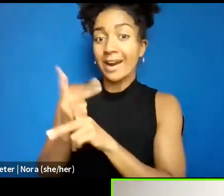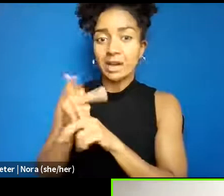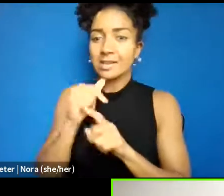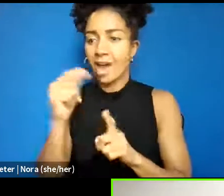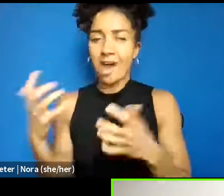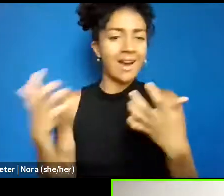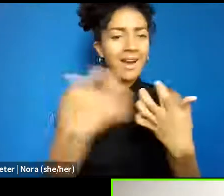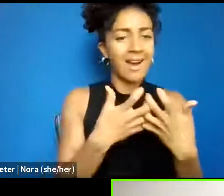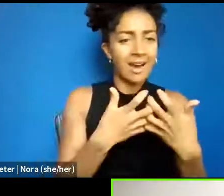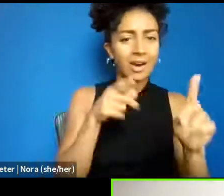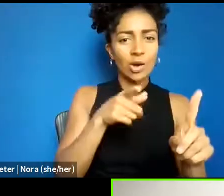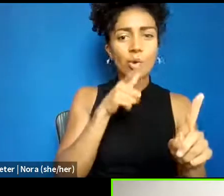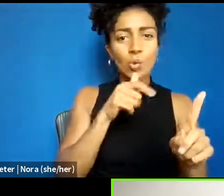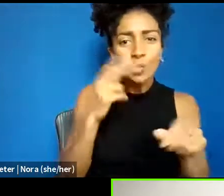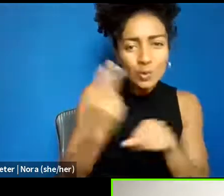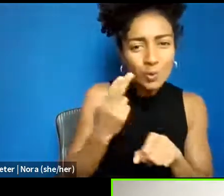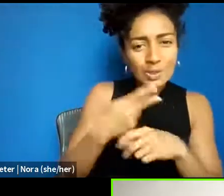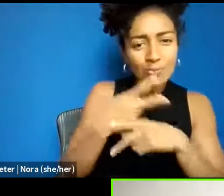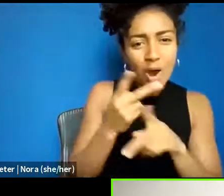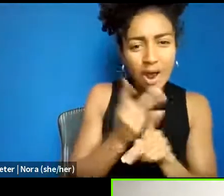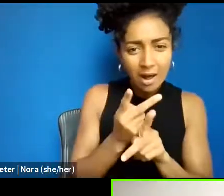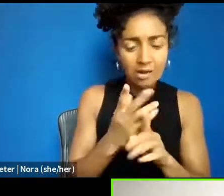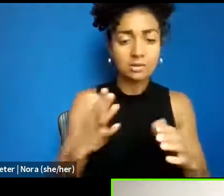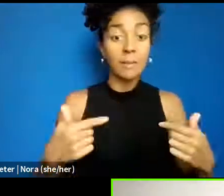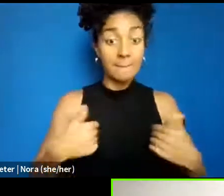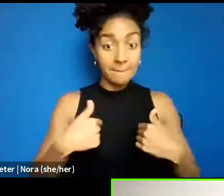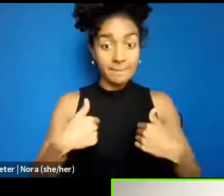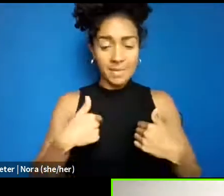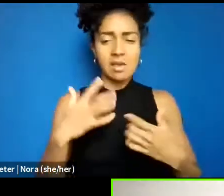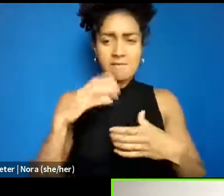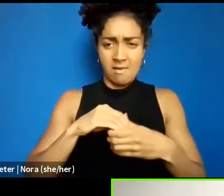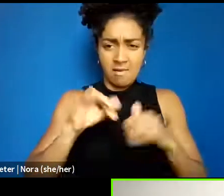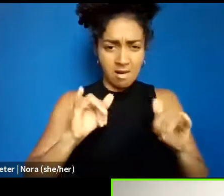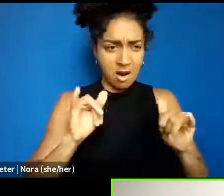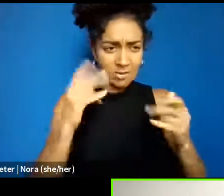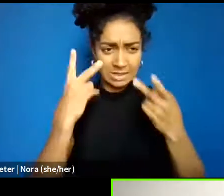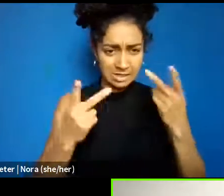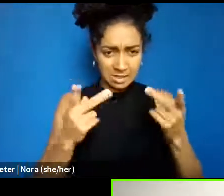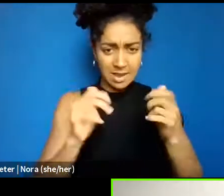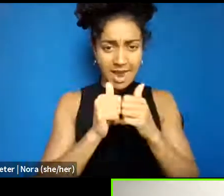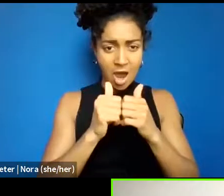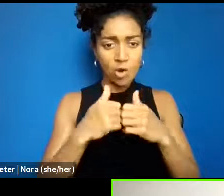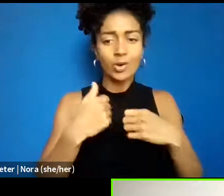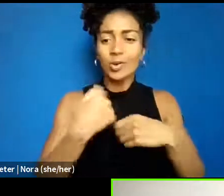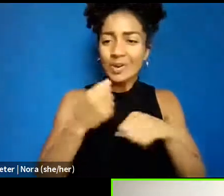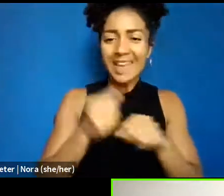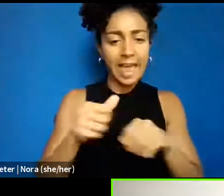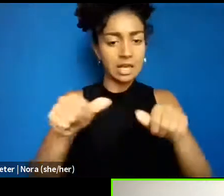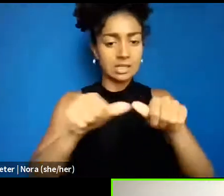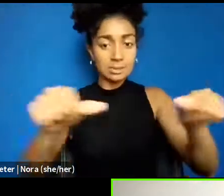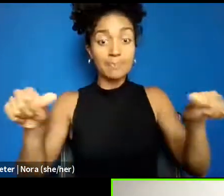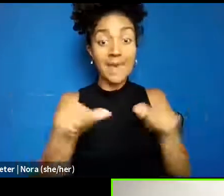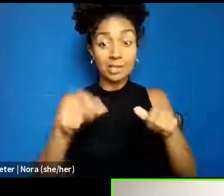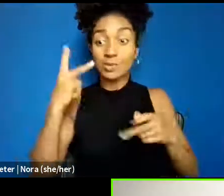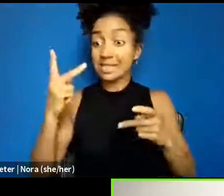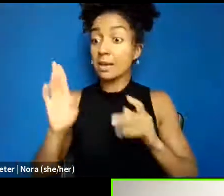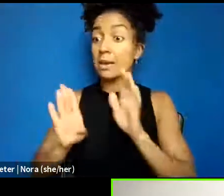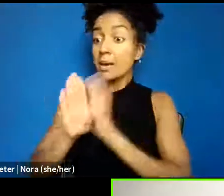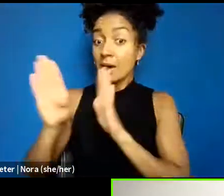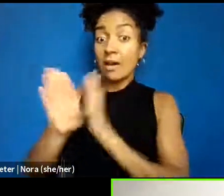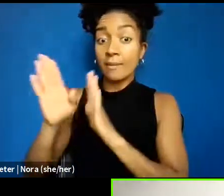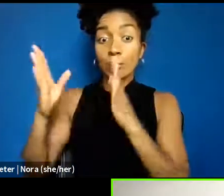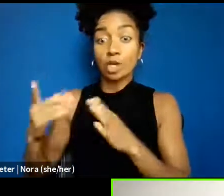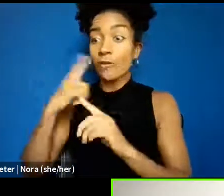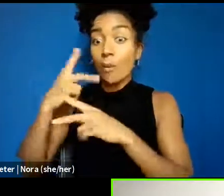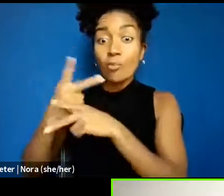started in thinking, how are we creating spaces where the builders reflect the users, people who have had different